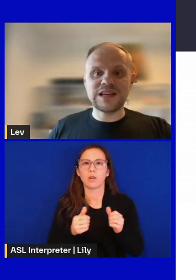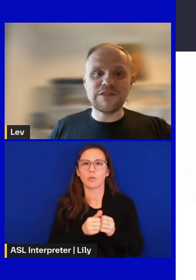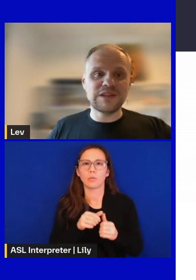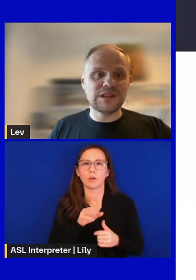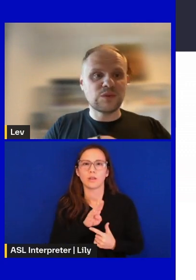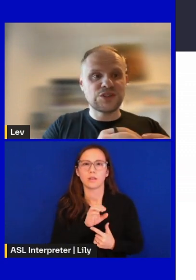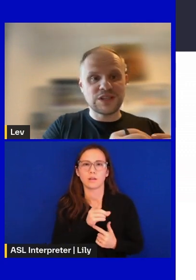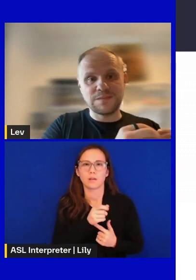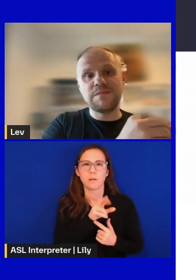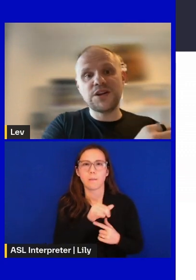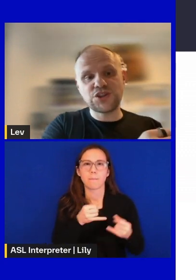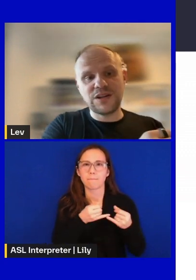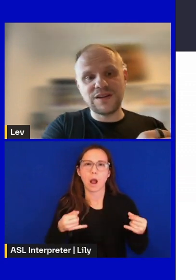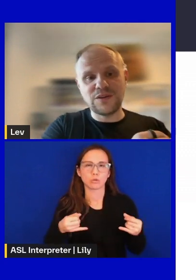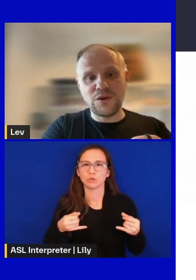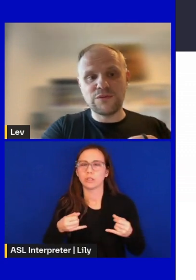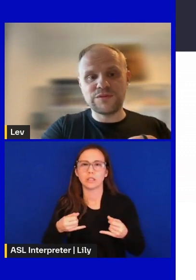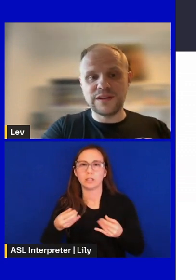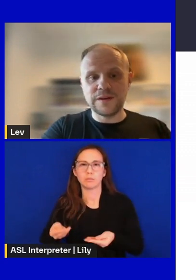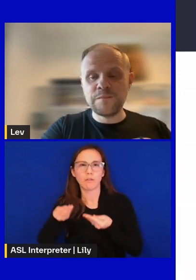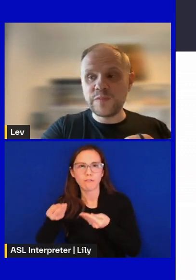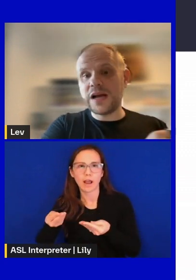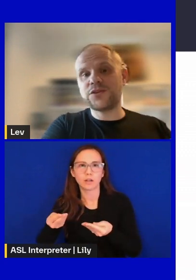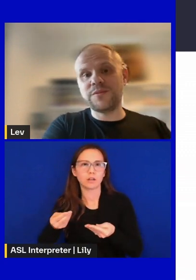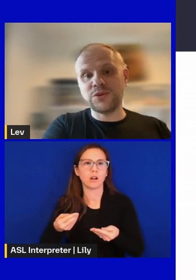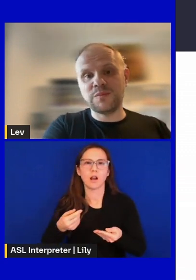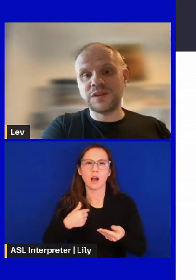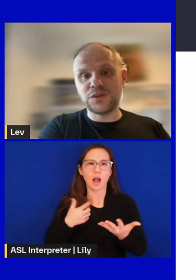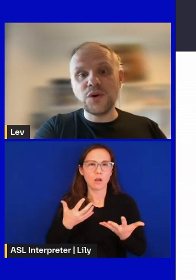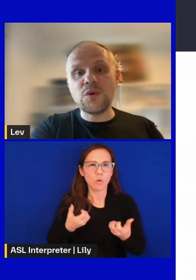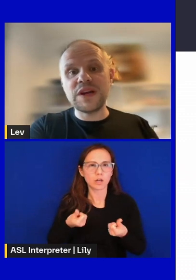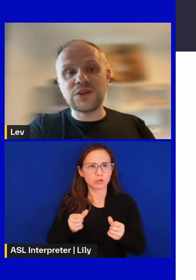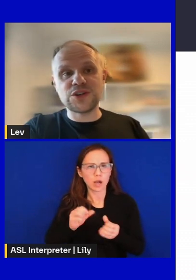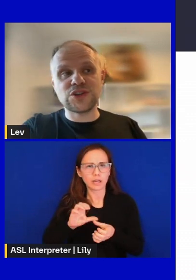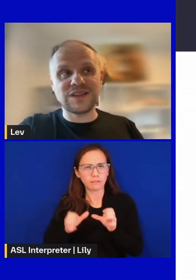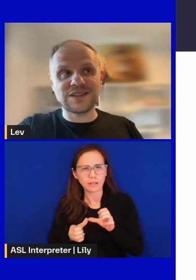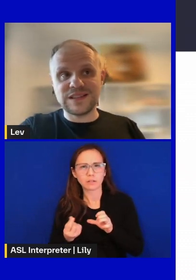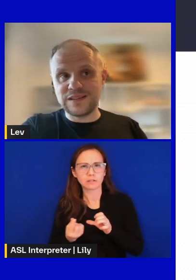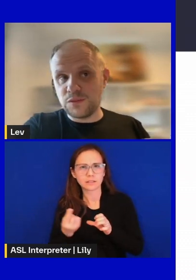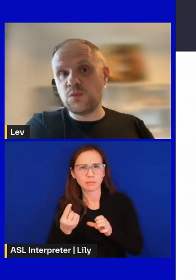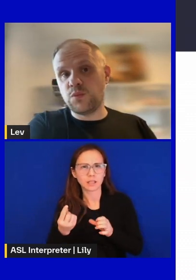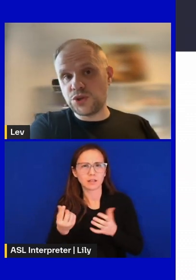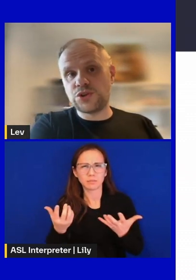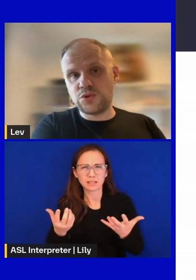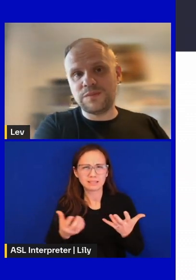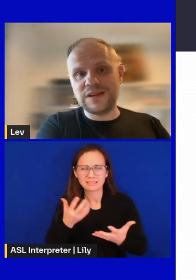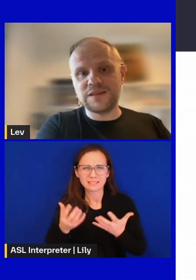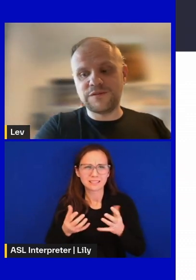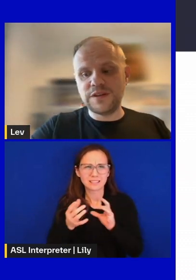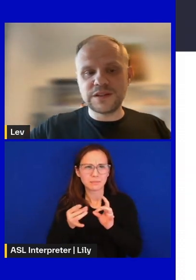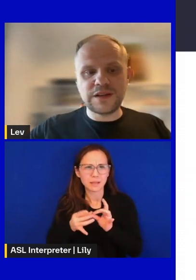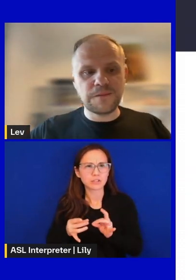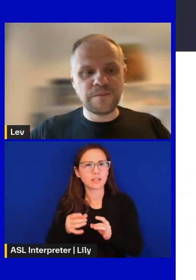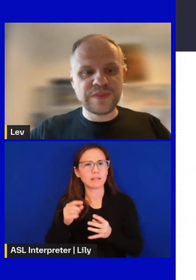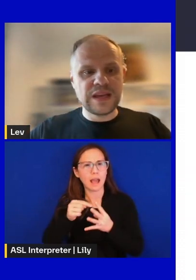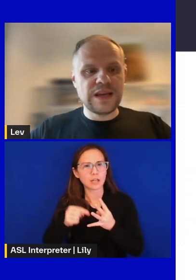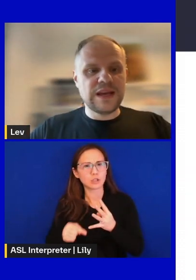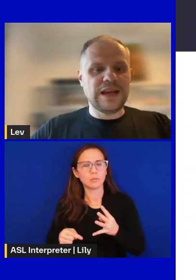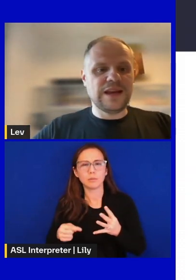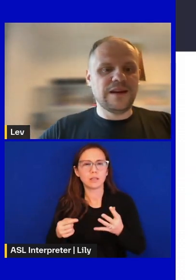configure stuff, and there was just mentioning of the attribute, but no way to actually understand what should be configured